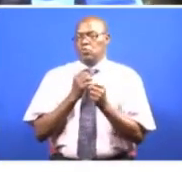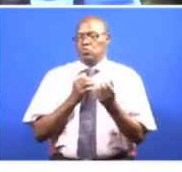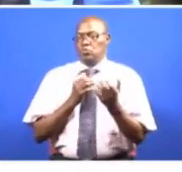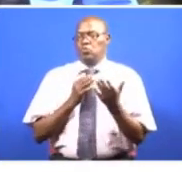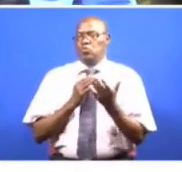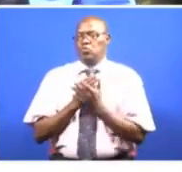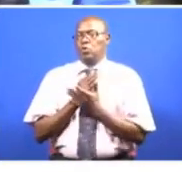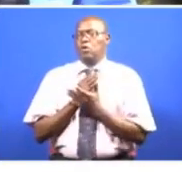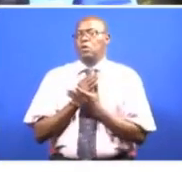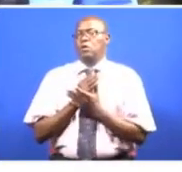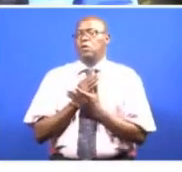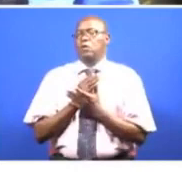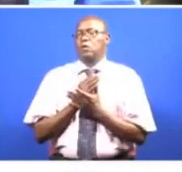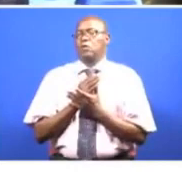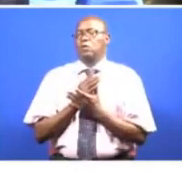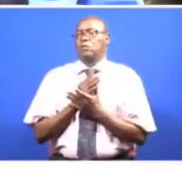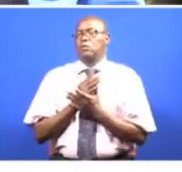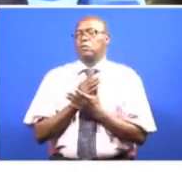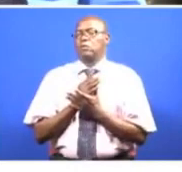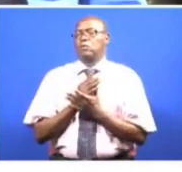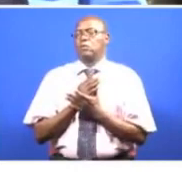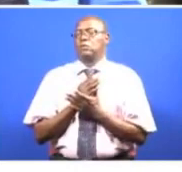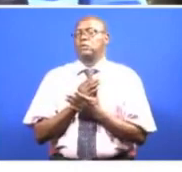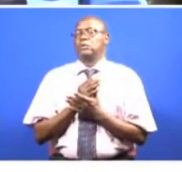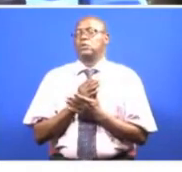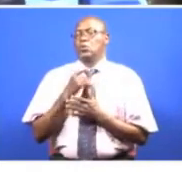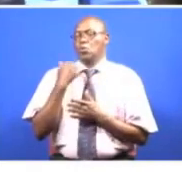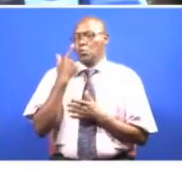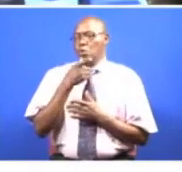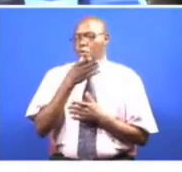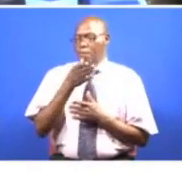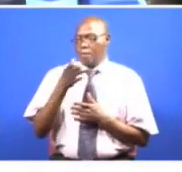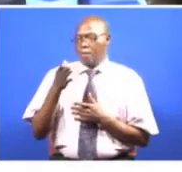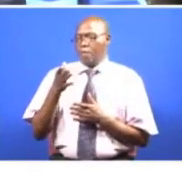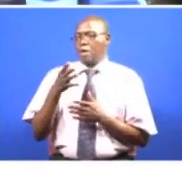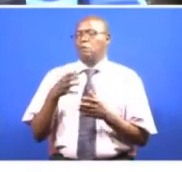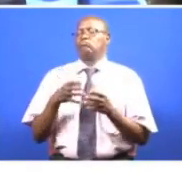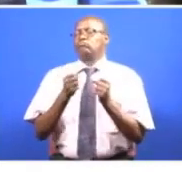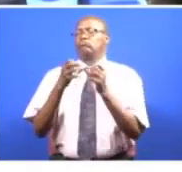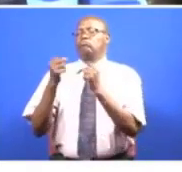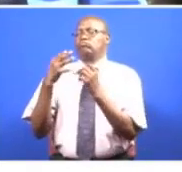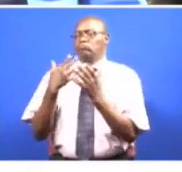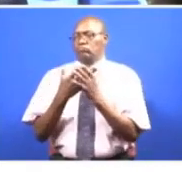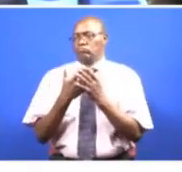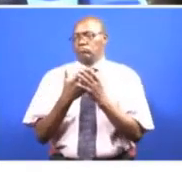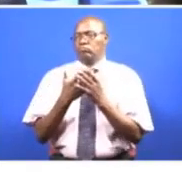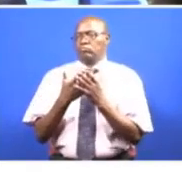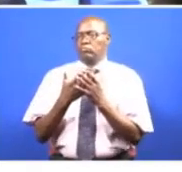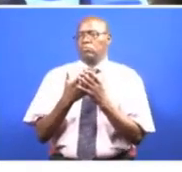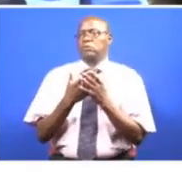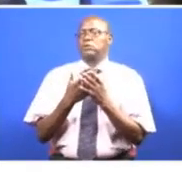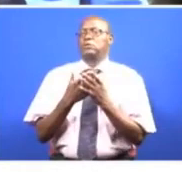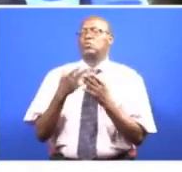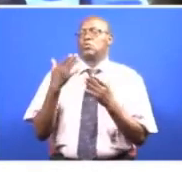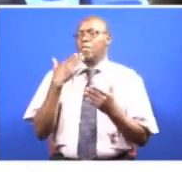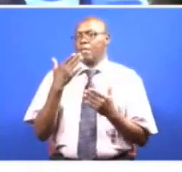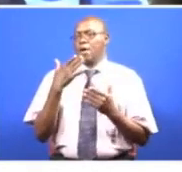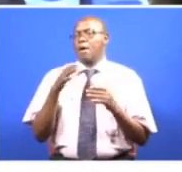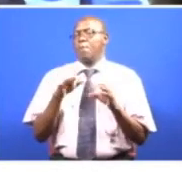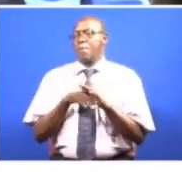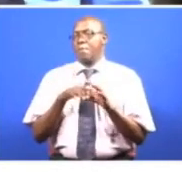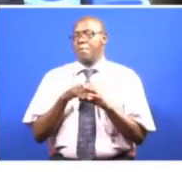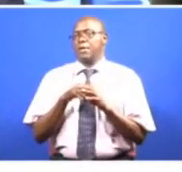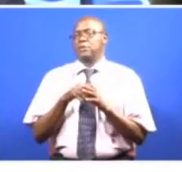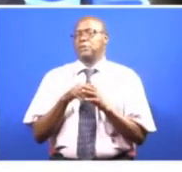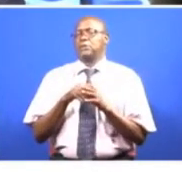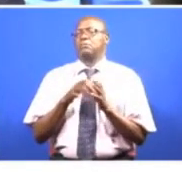every culprit behind this cartel is arrested. And we take this opportunity to thank the members of public who gave us the